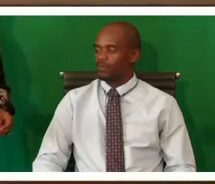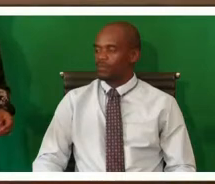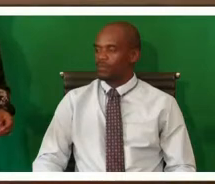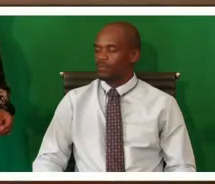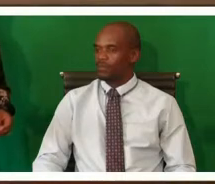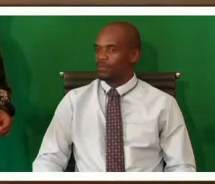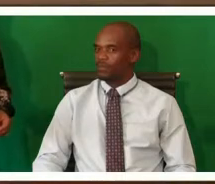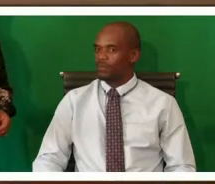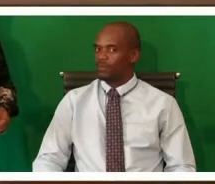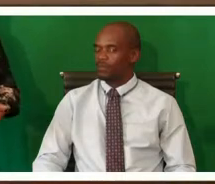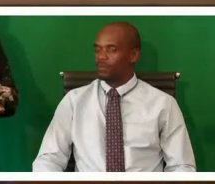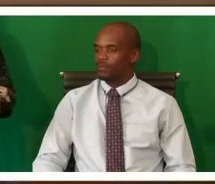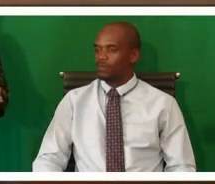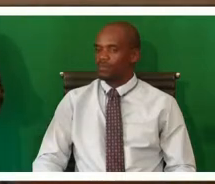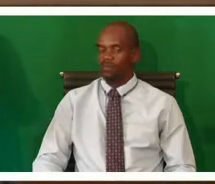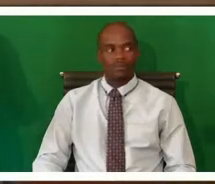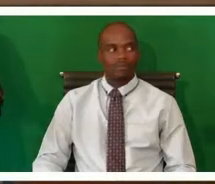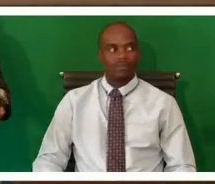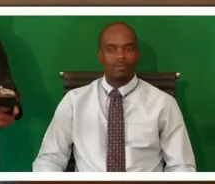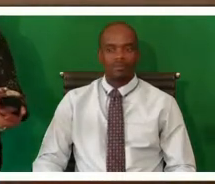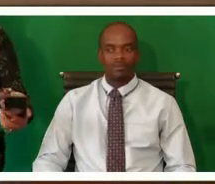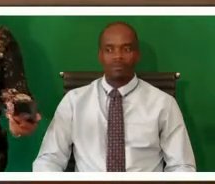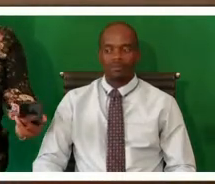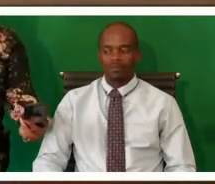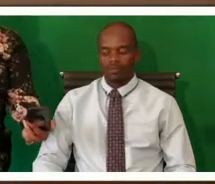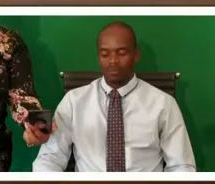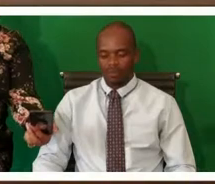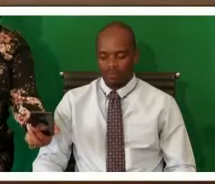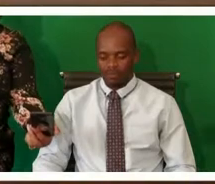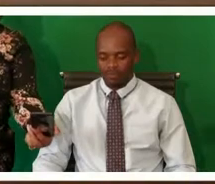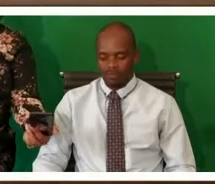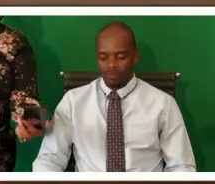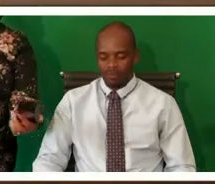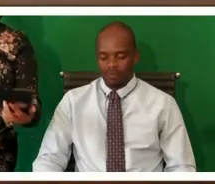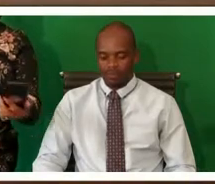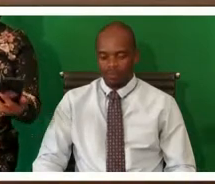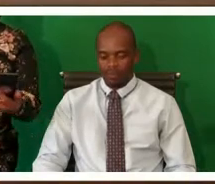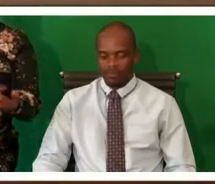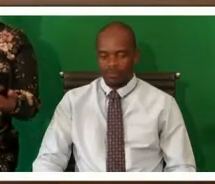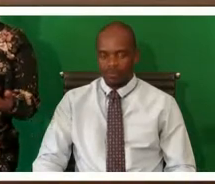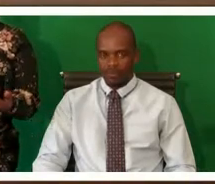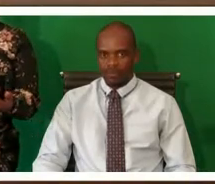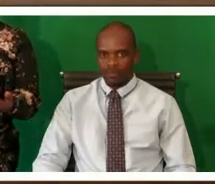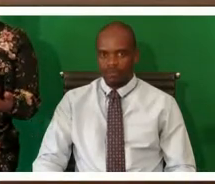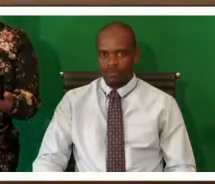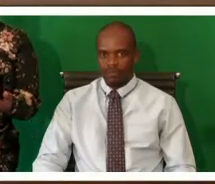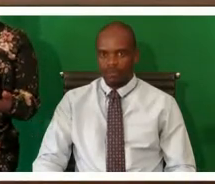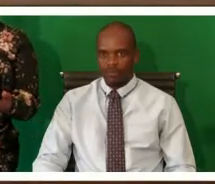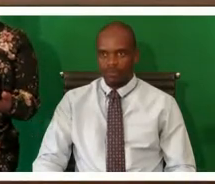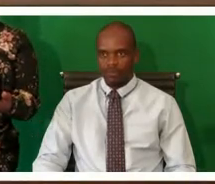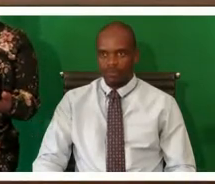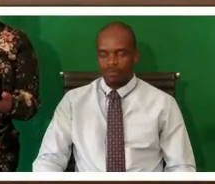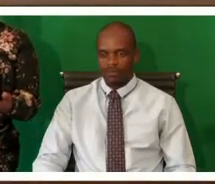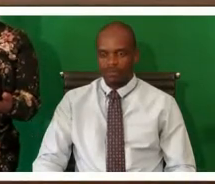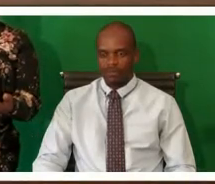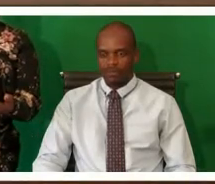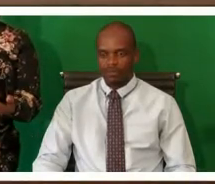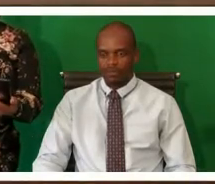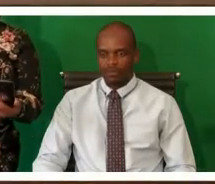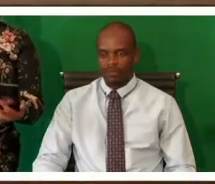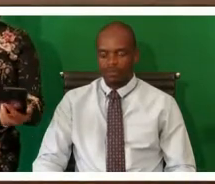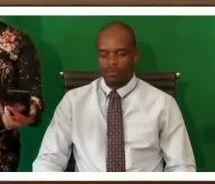House, Koffiefontein, Lukof, Havenga Bridge. I know batho ba ka mo ba ne ba laka bridge and re